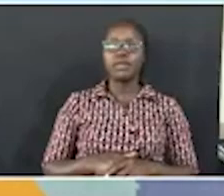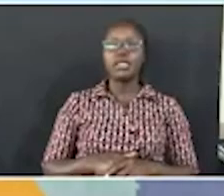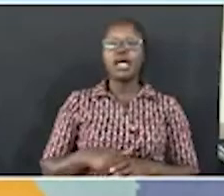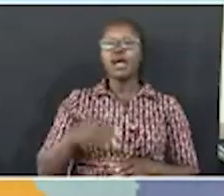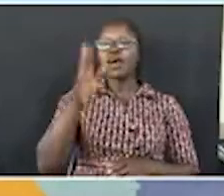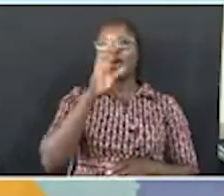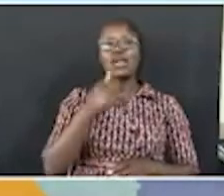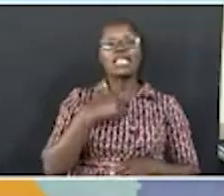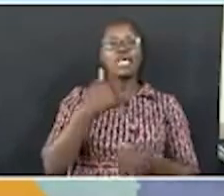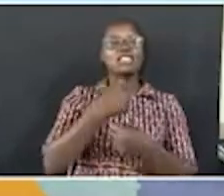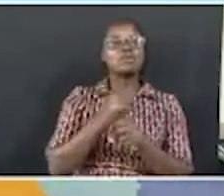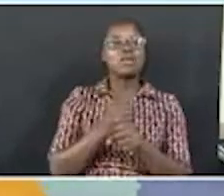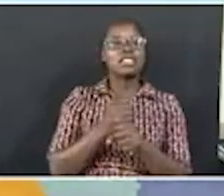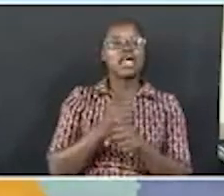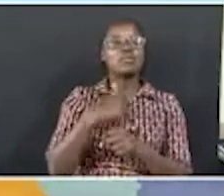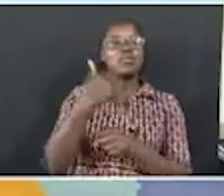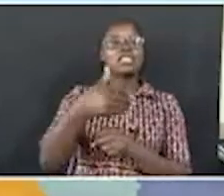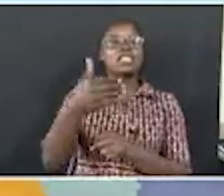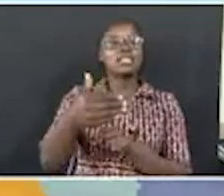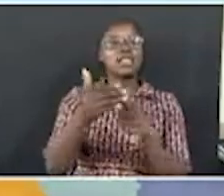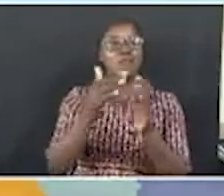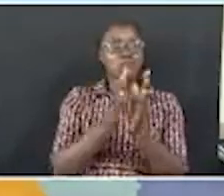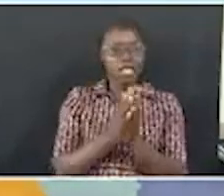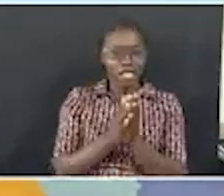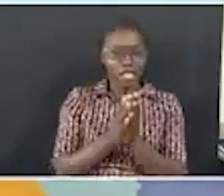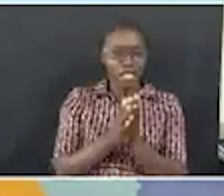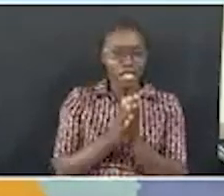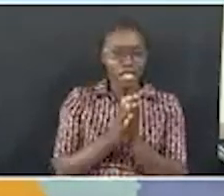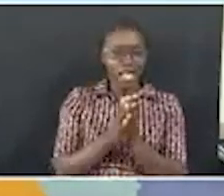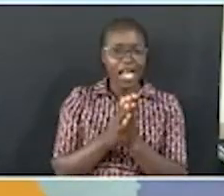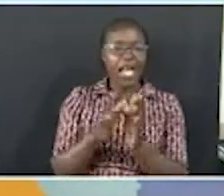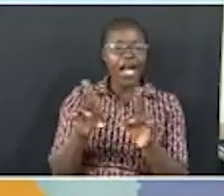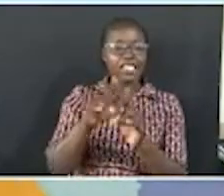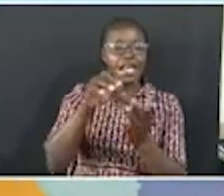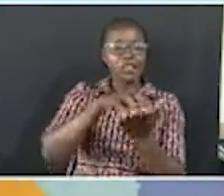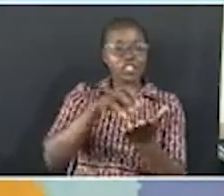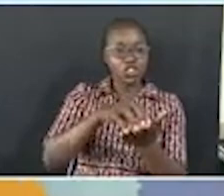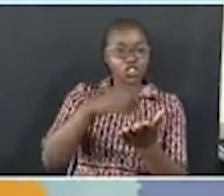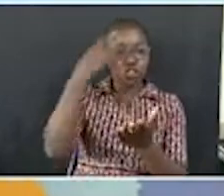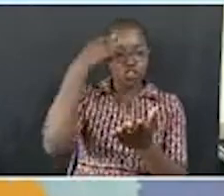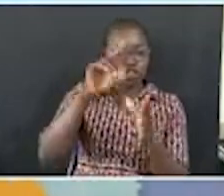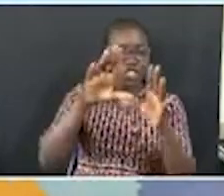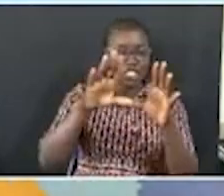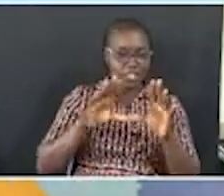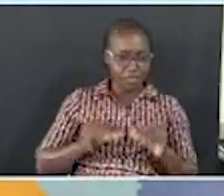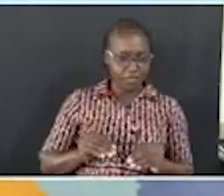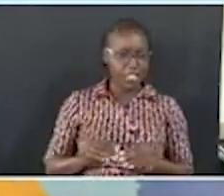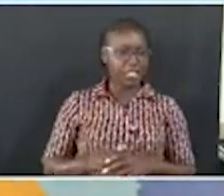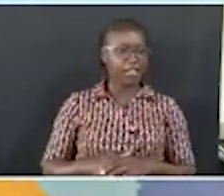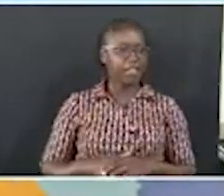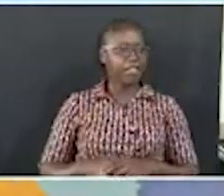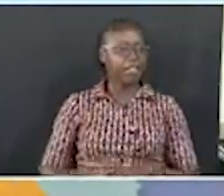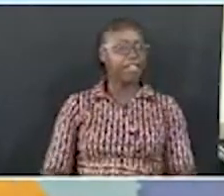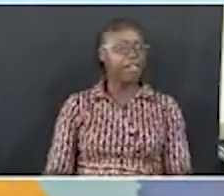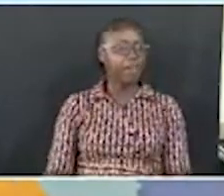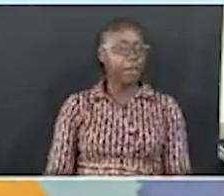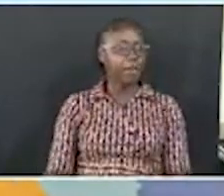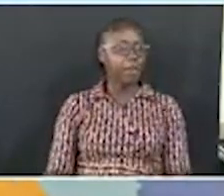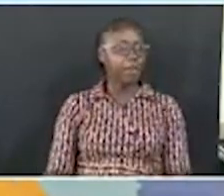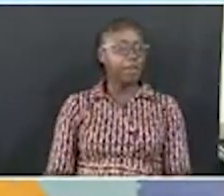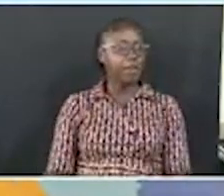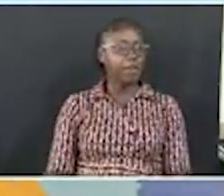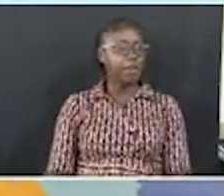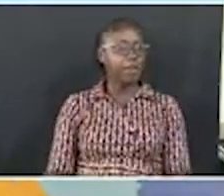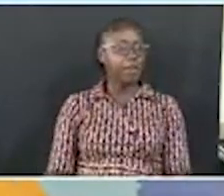that God has made persistence in prayer a condition for receiving.